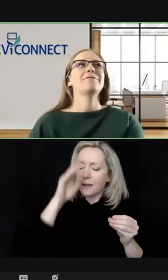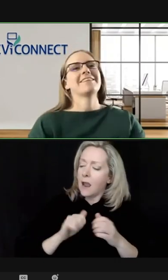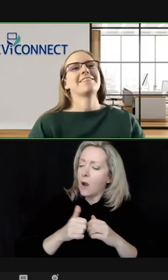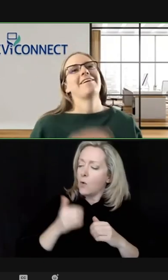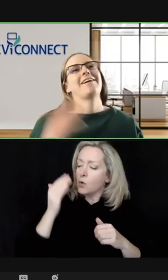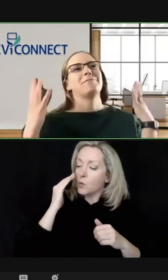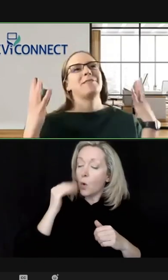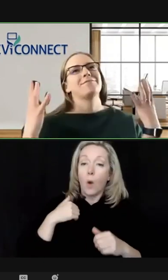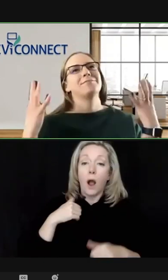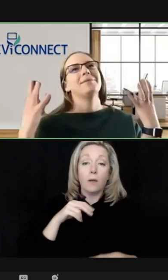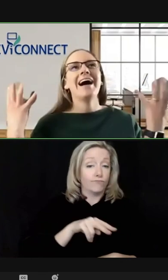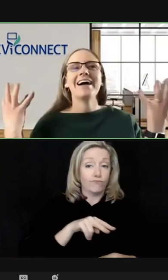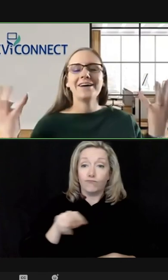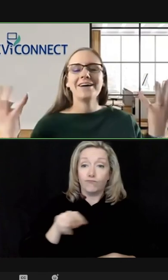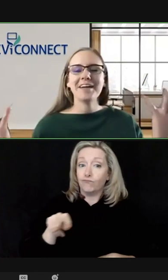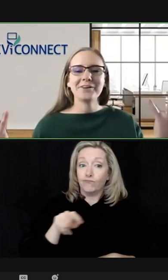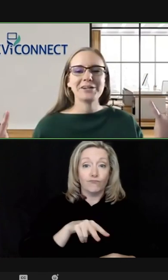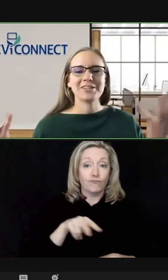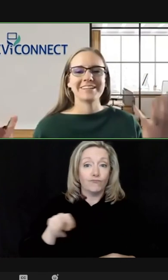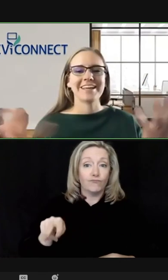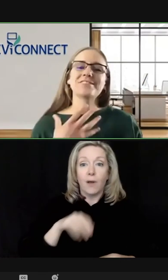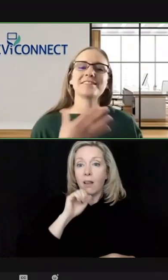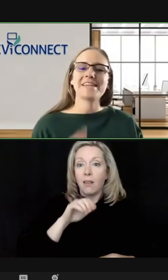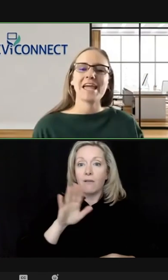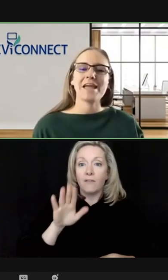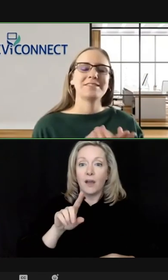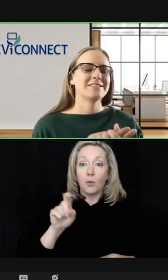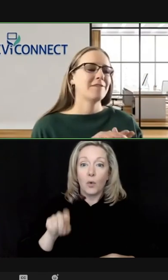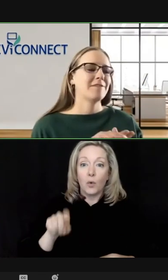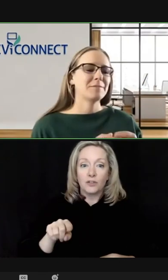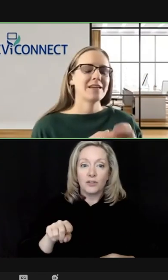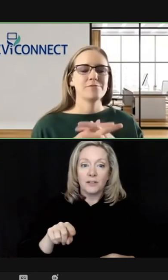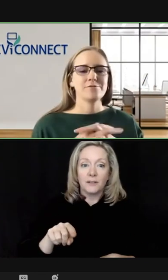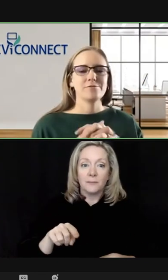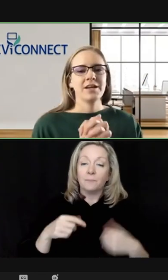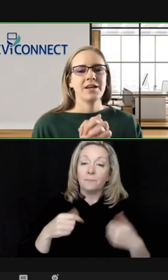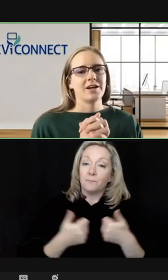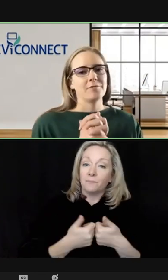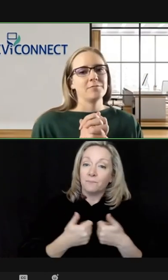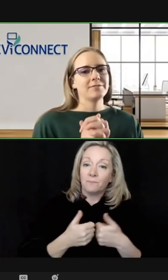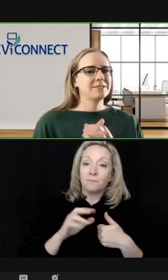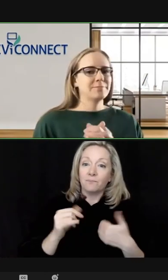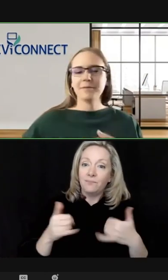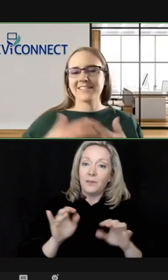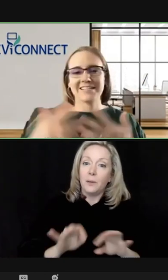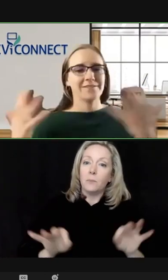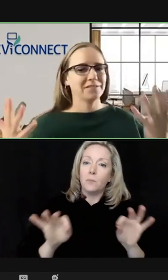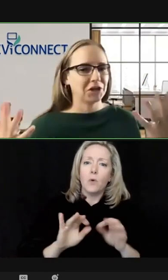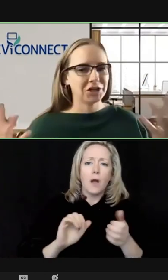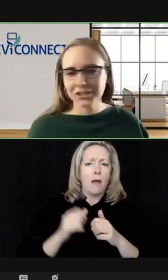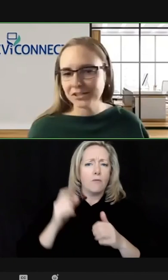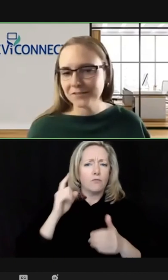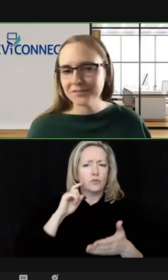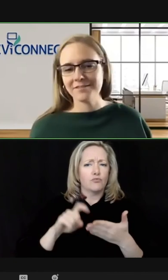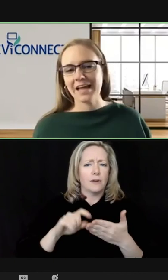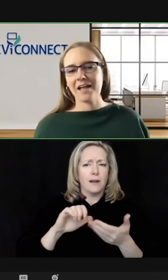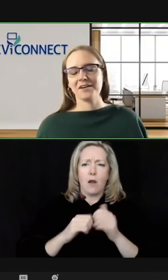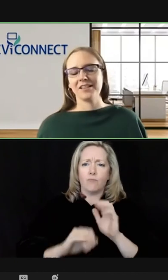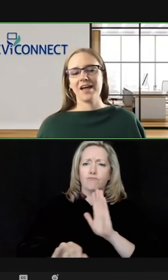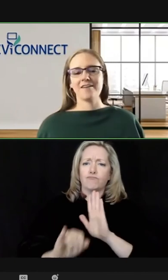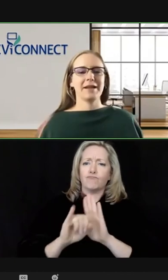And I was sitting there and I'm like, I love that question. Like, this is a game. This is a family who probably has never even heard